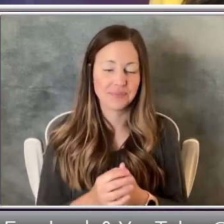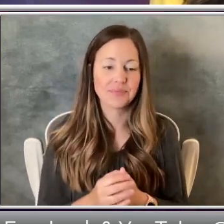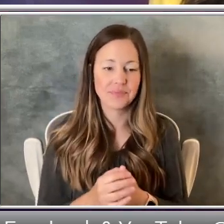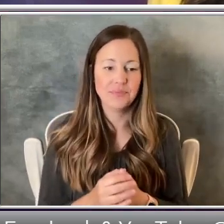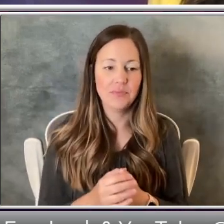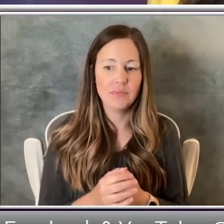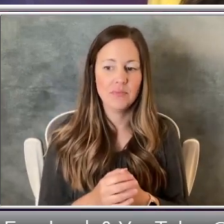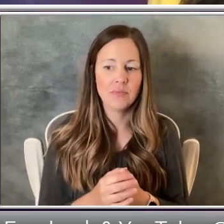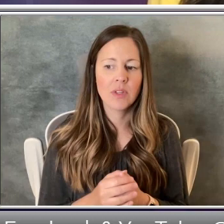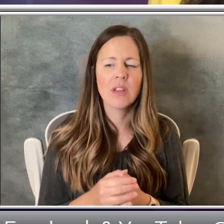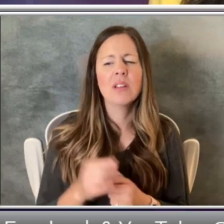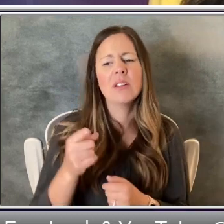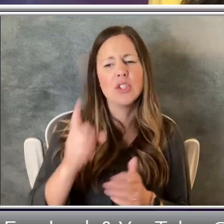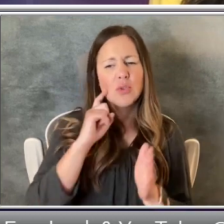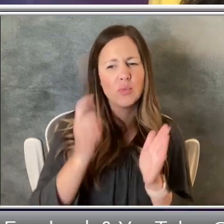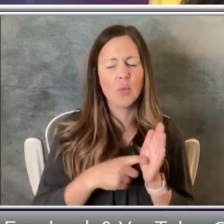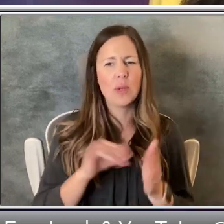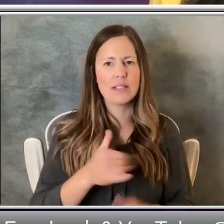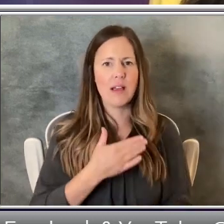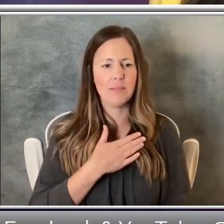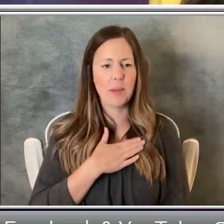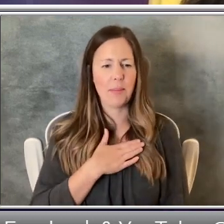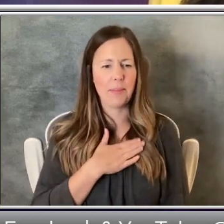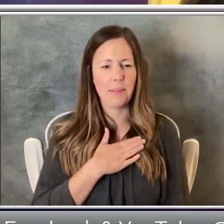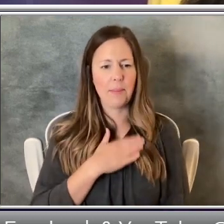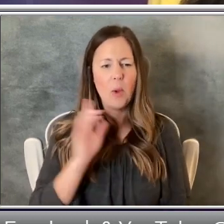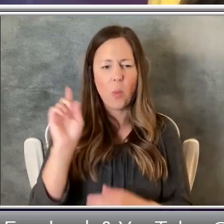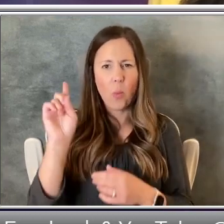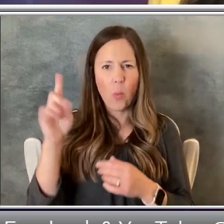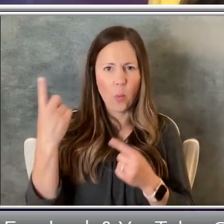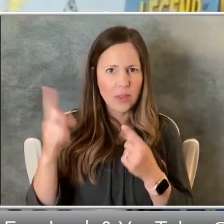Did you notice that flutter only when you were running?